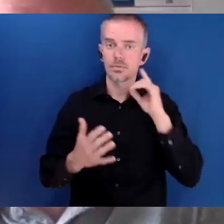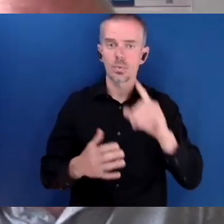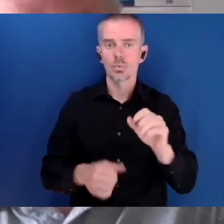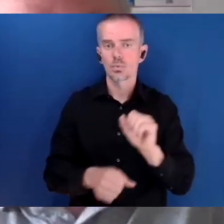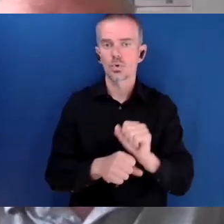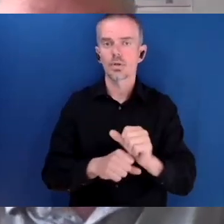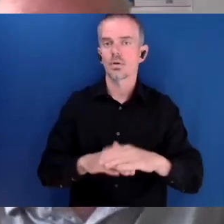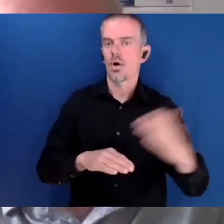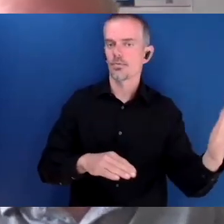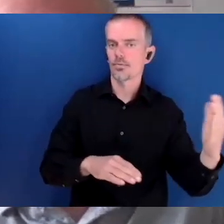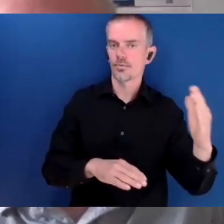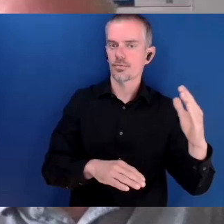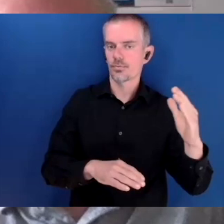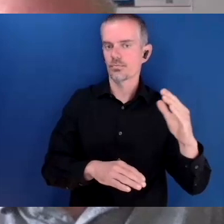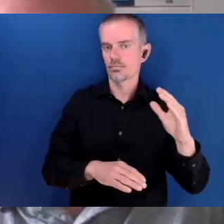lands.